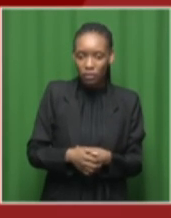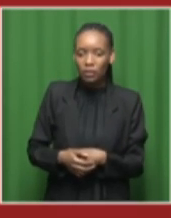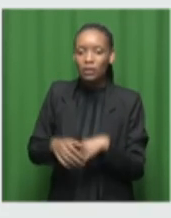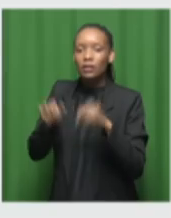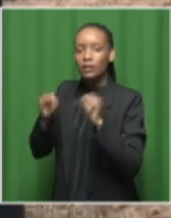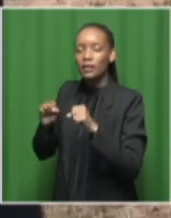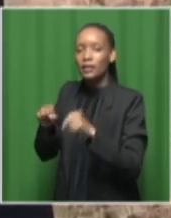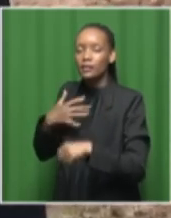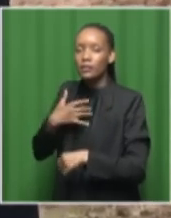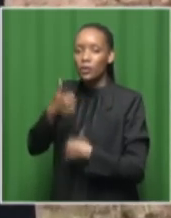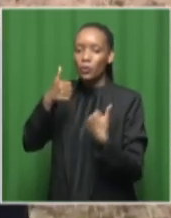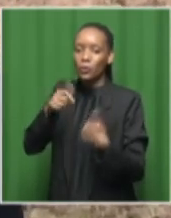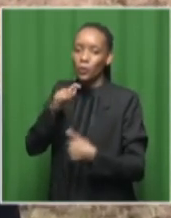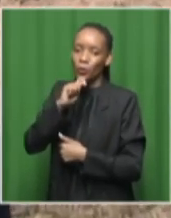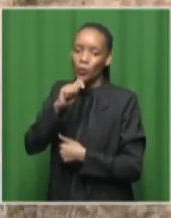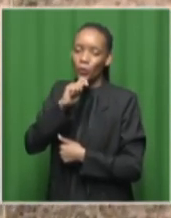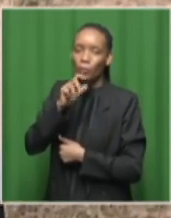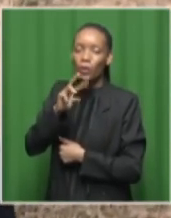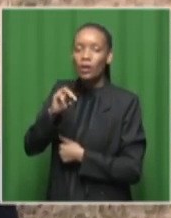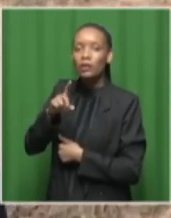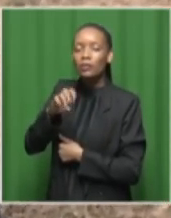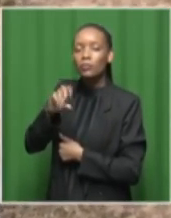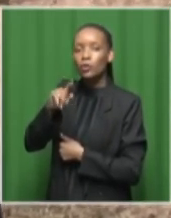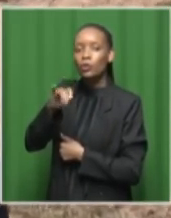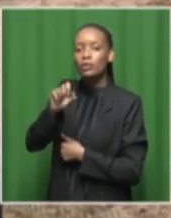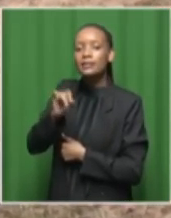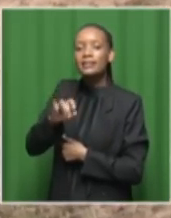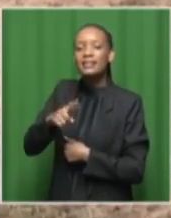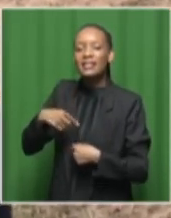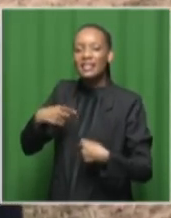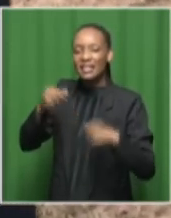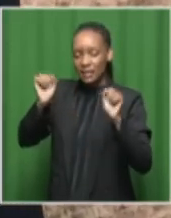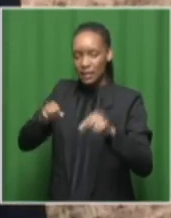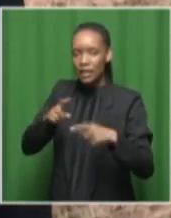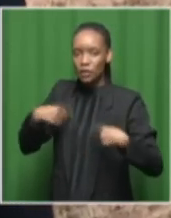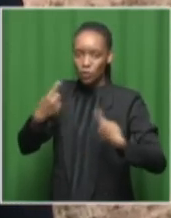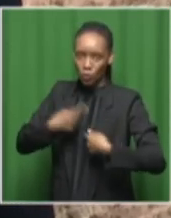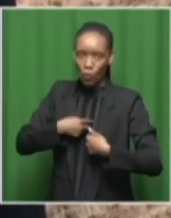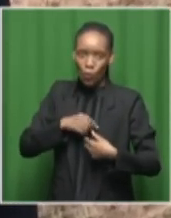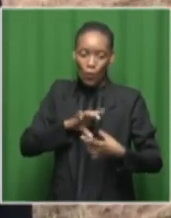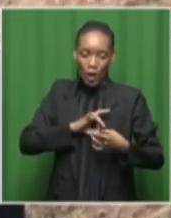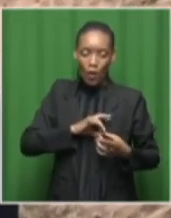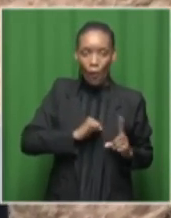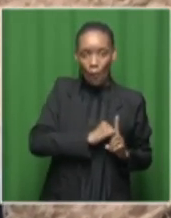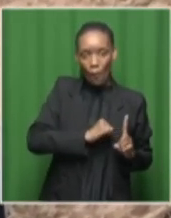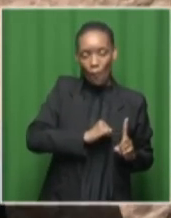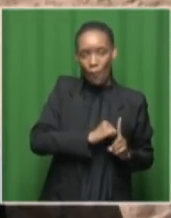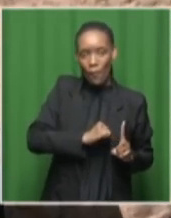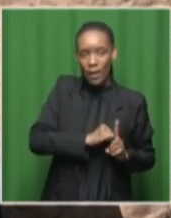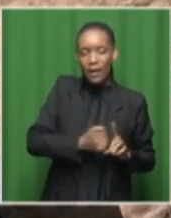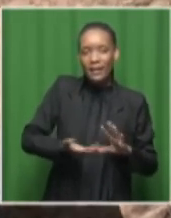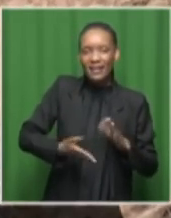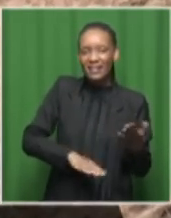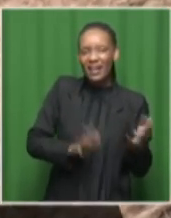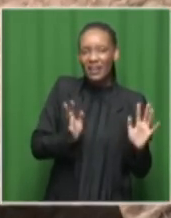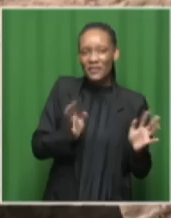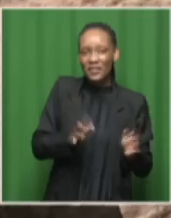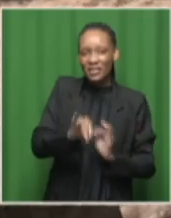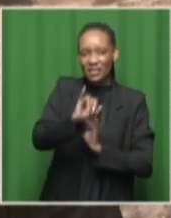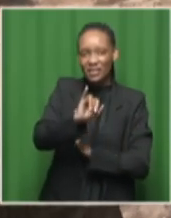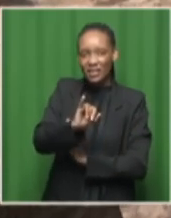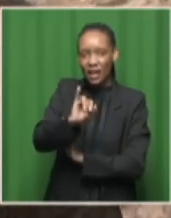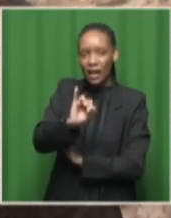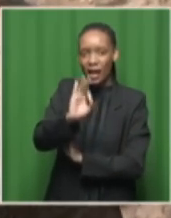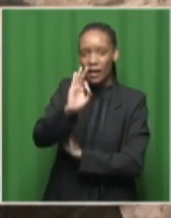Yes, good morning, Olisi. Yes, indeed, we are outside the home of the late IFP leader